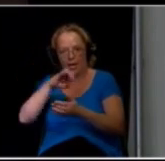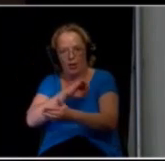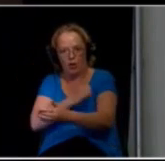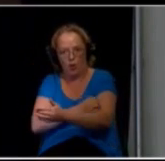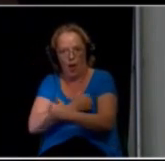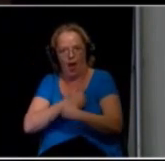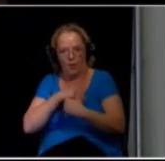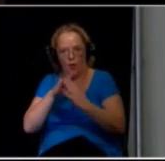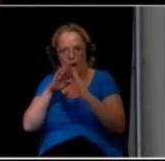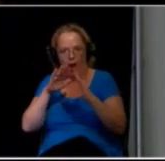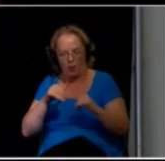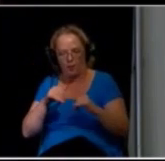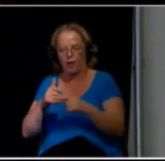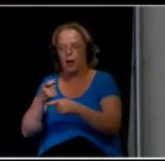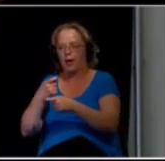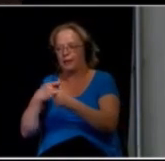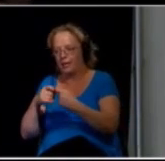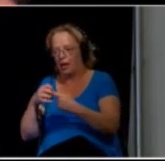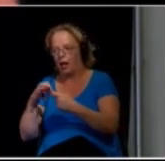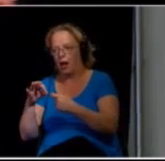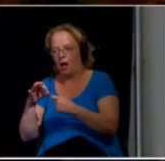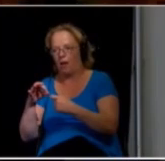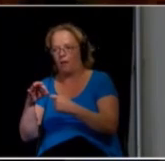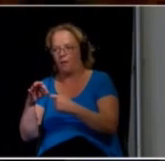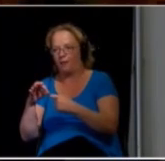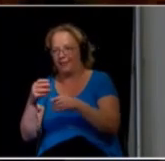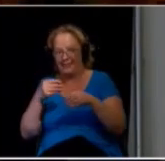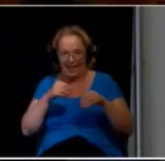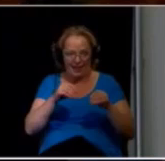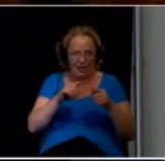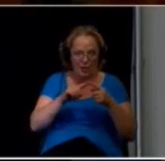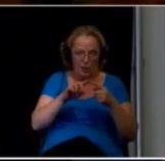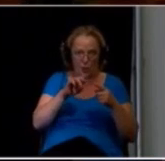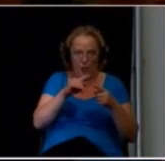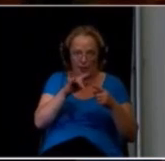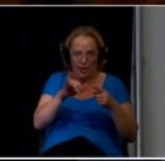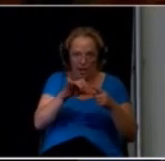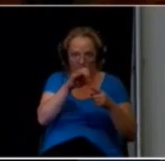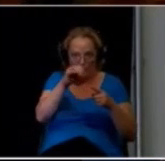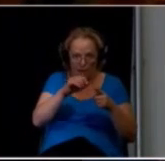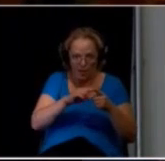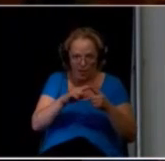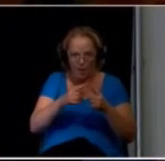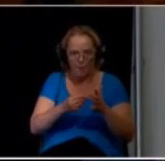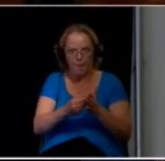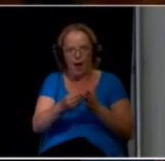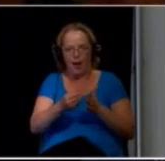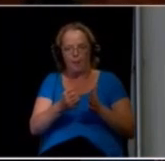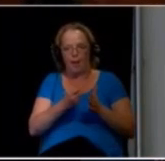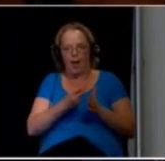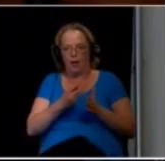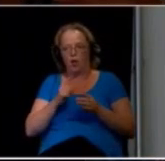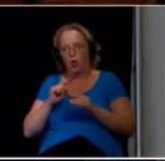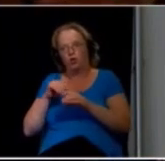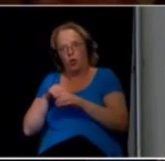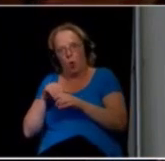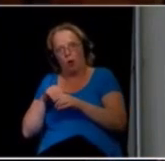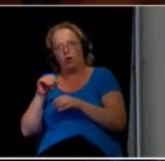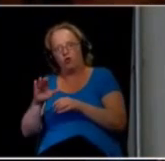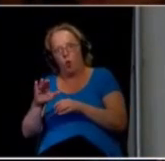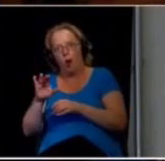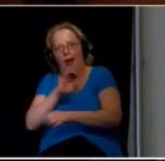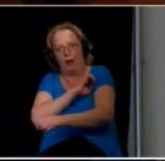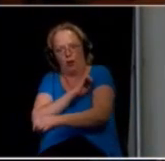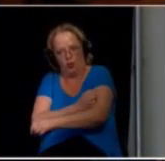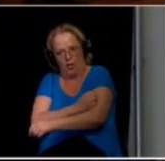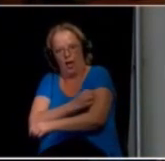to the grid, selling it essentially to the utility, and then having to buy it back, you're legitimately storing your own energy and then using your own solar energy for